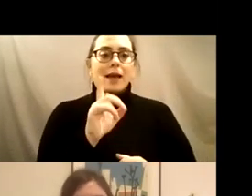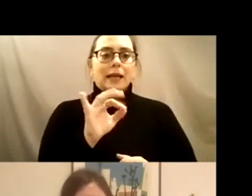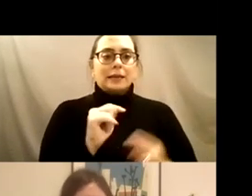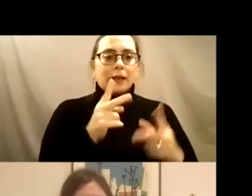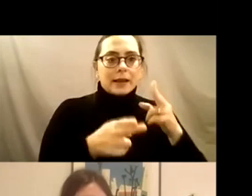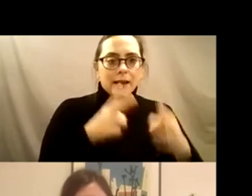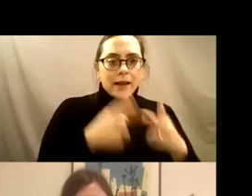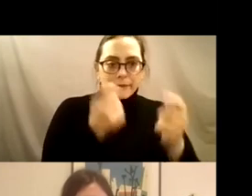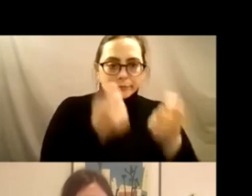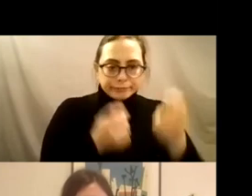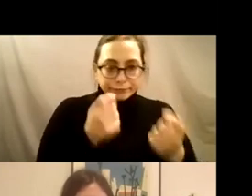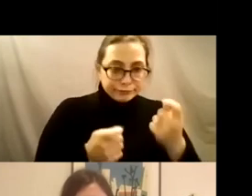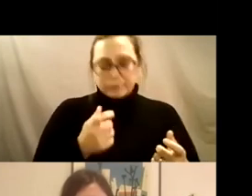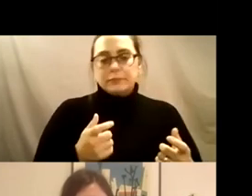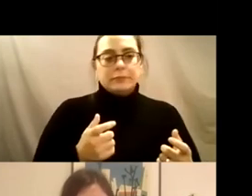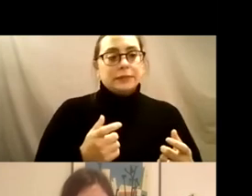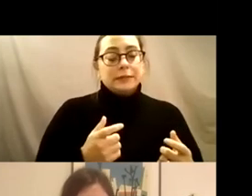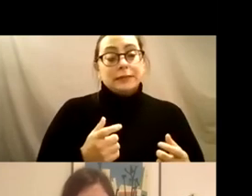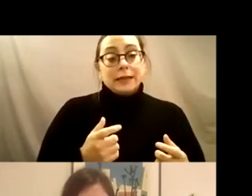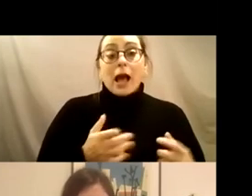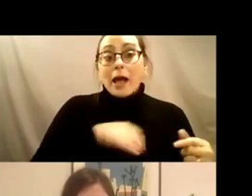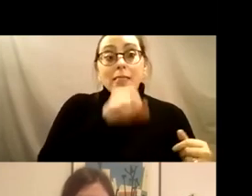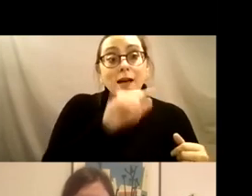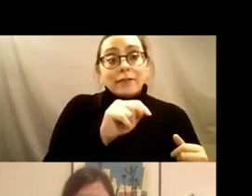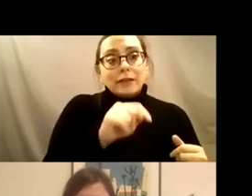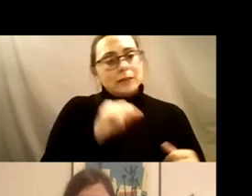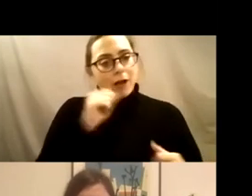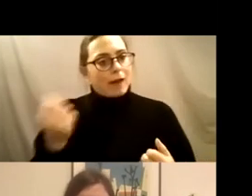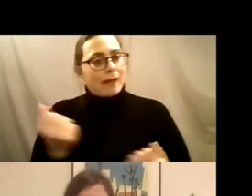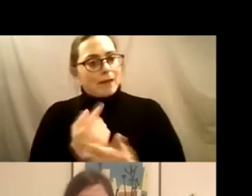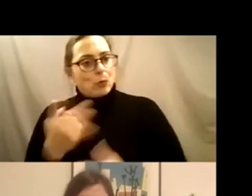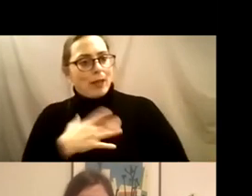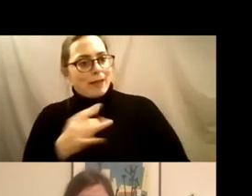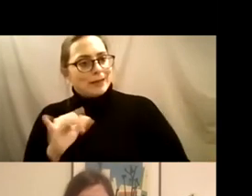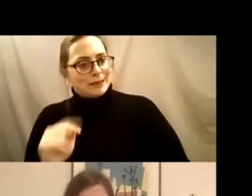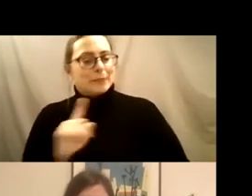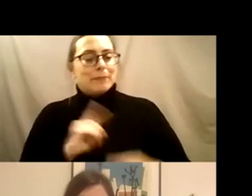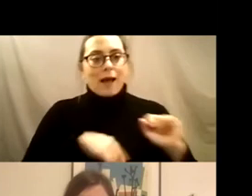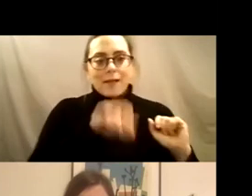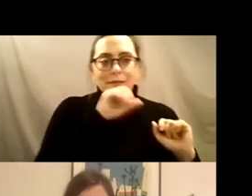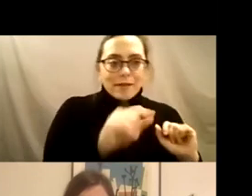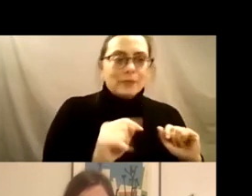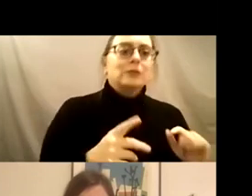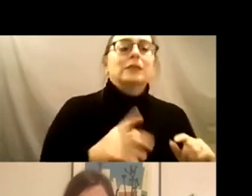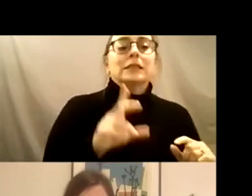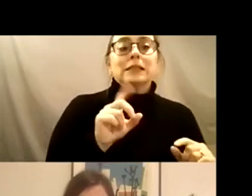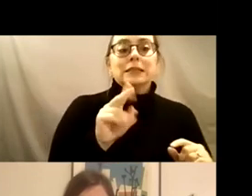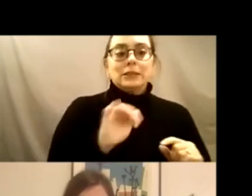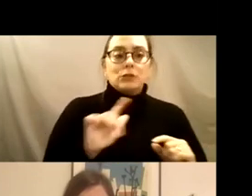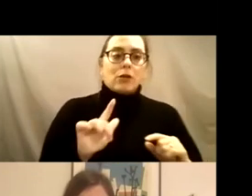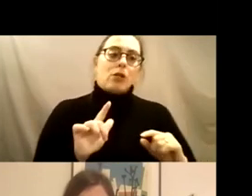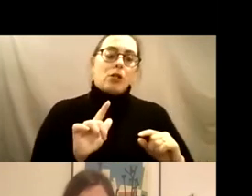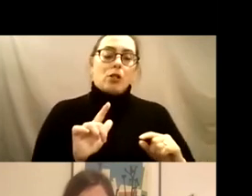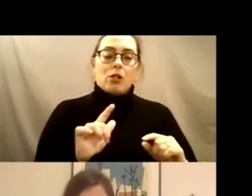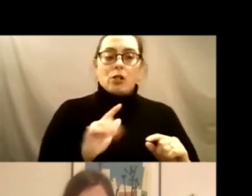because it's not for everybody. Turns out I love it. So I really like film editing. So I kind of worked with digital for